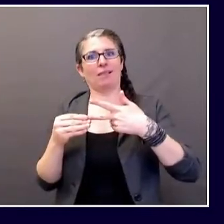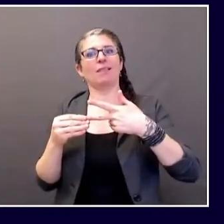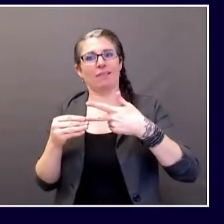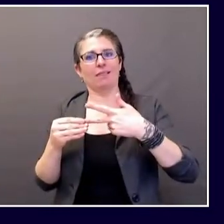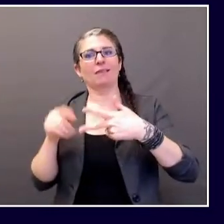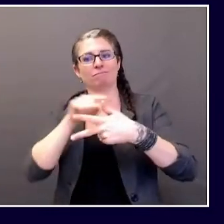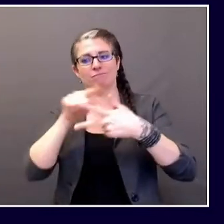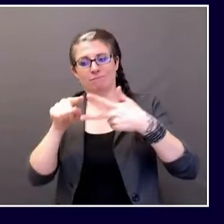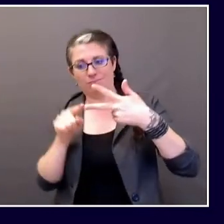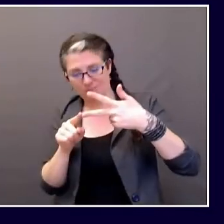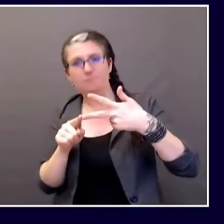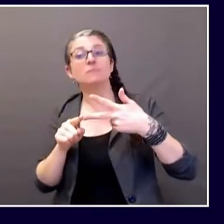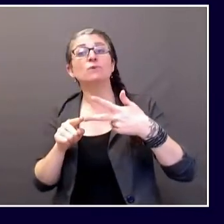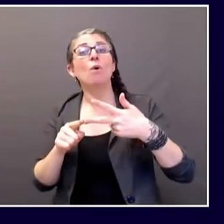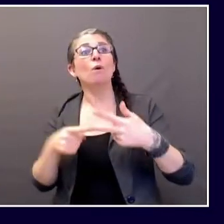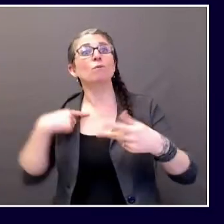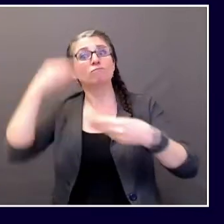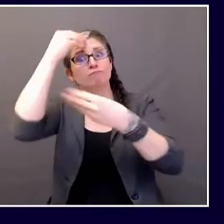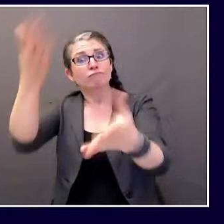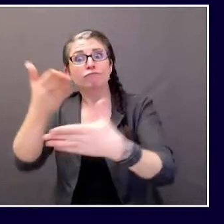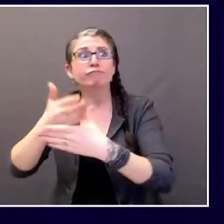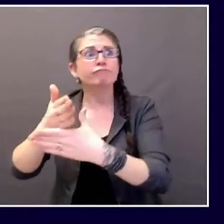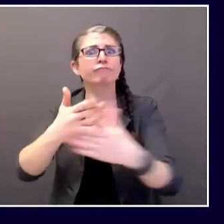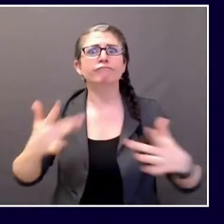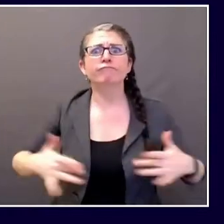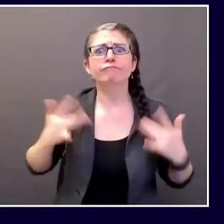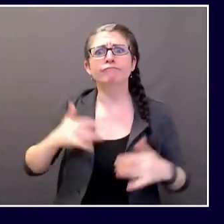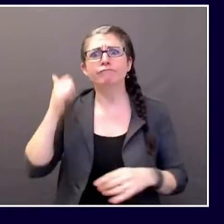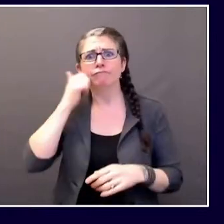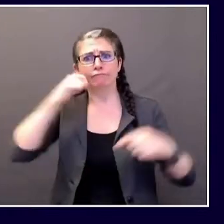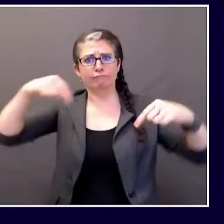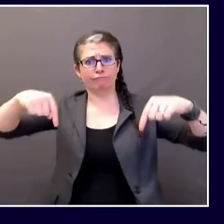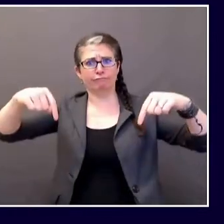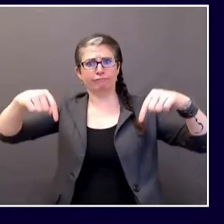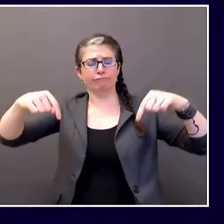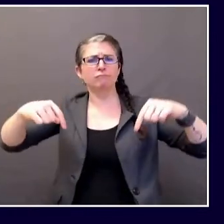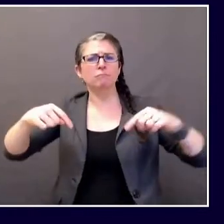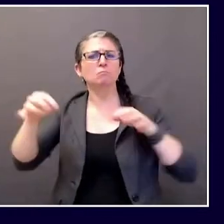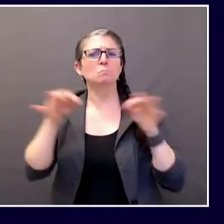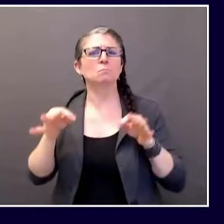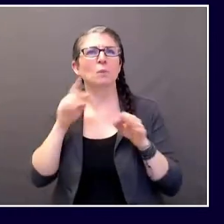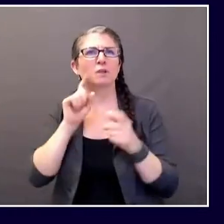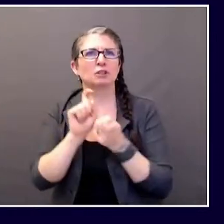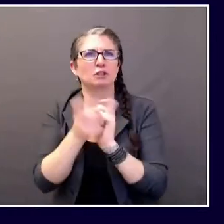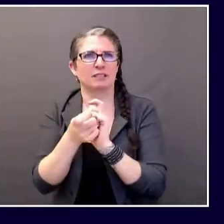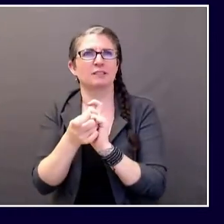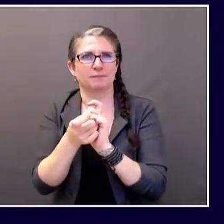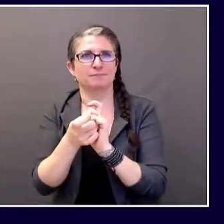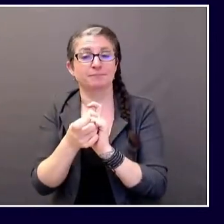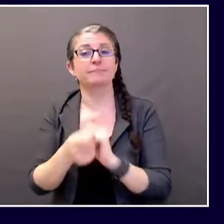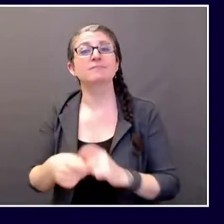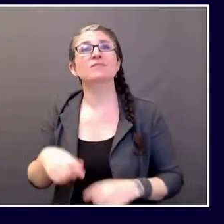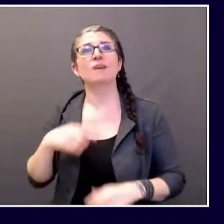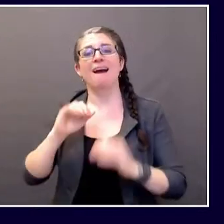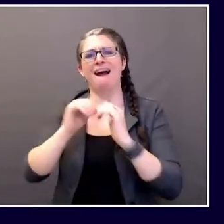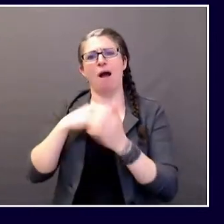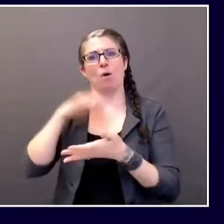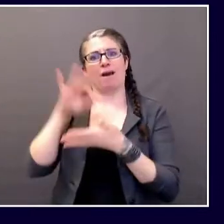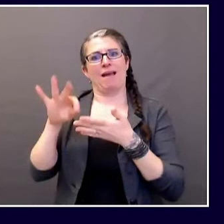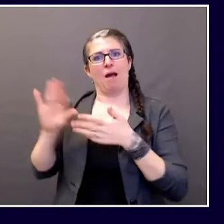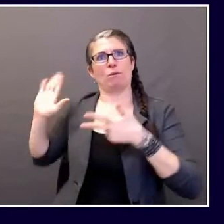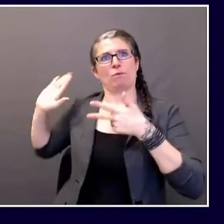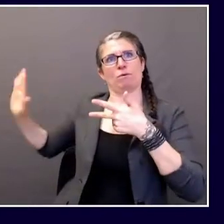state, that will be reflected in our second dose numbers. The second dose really reflects